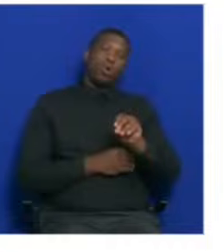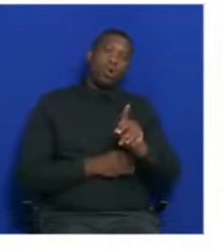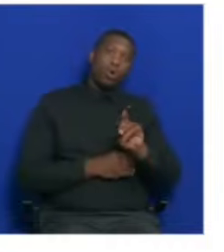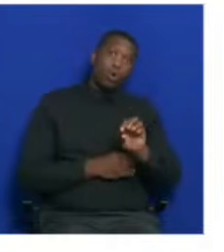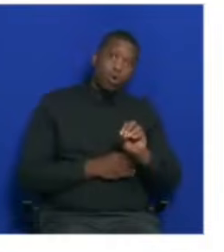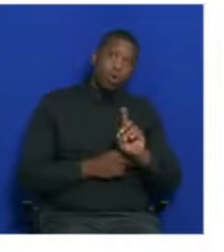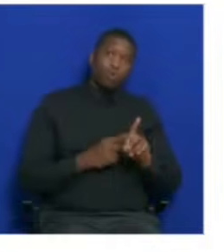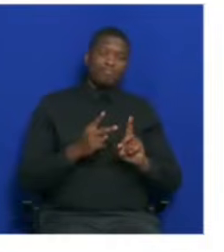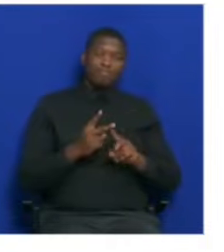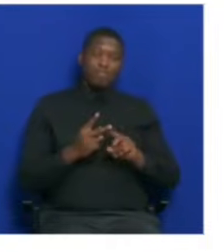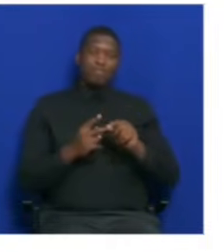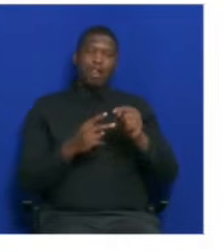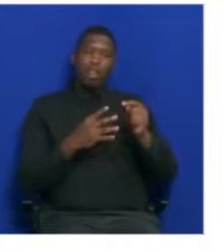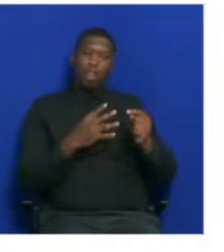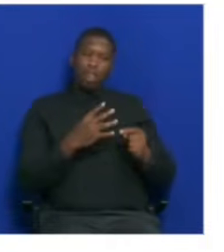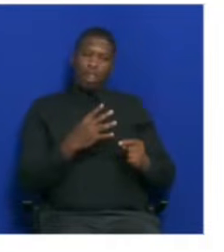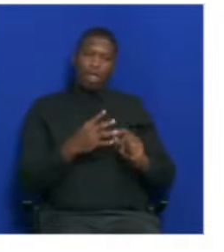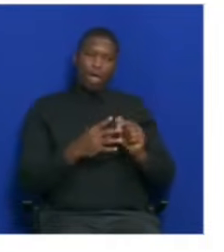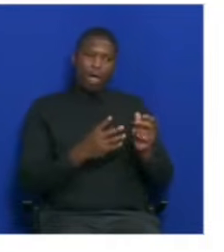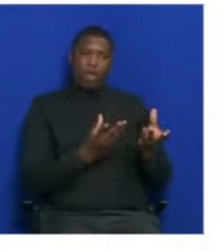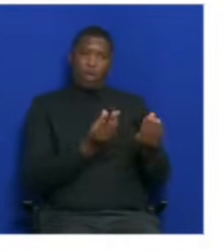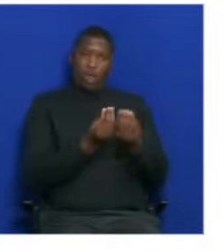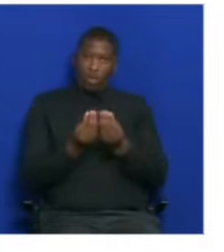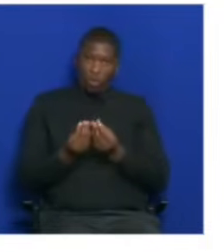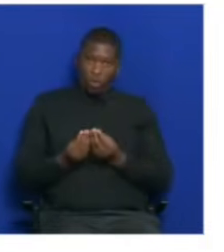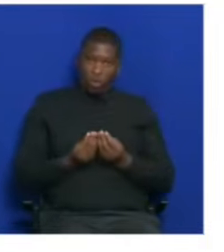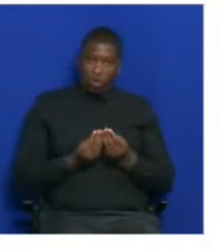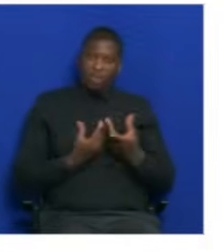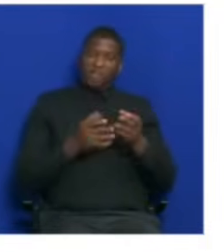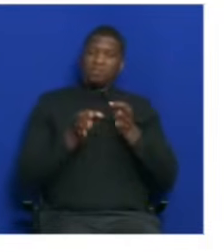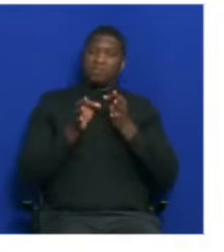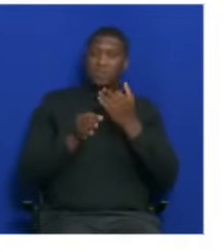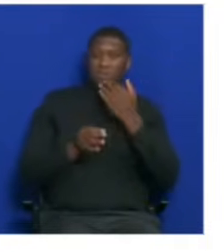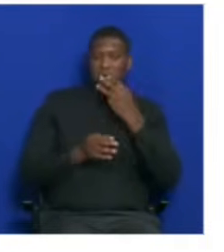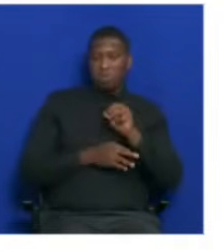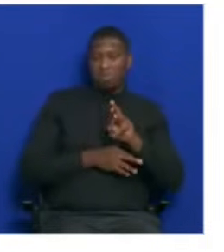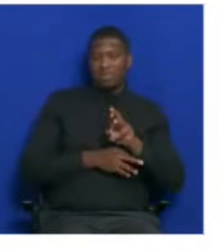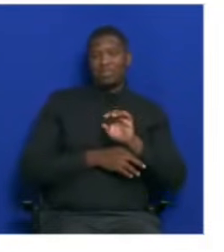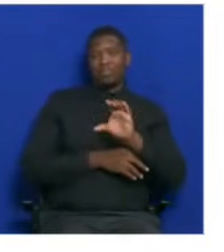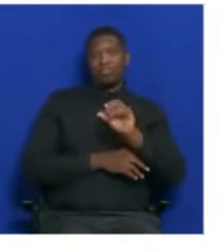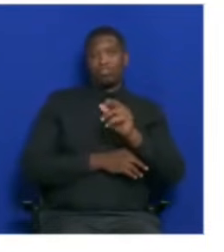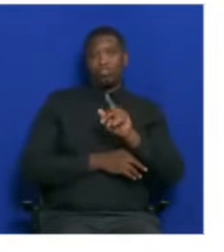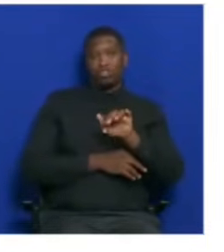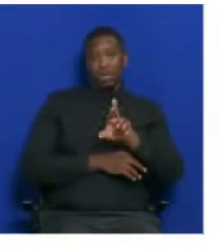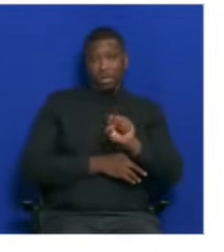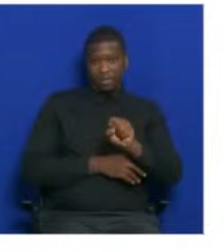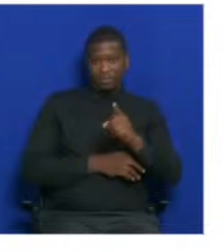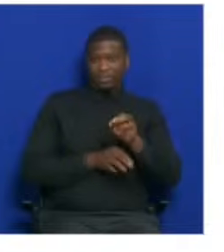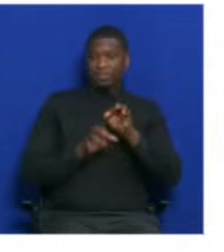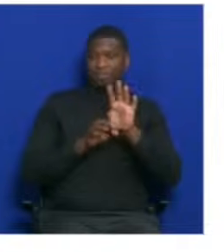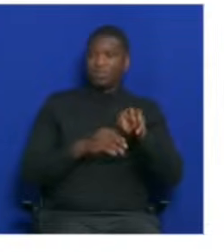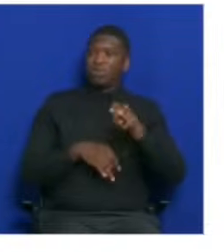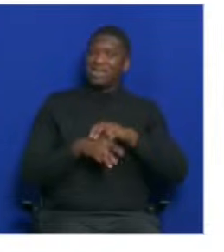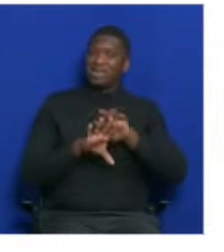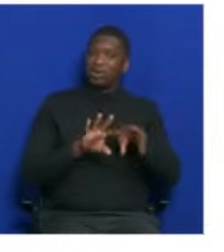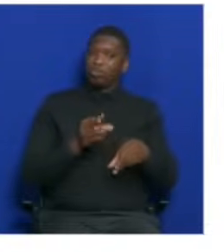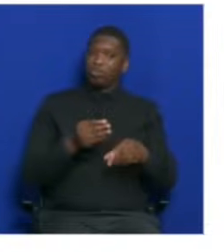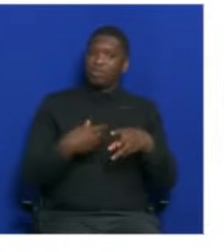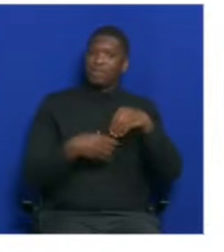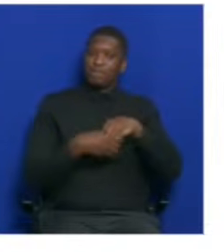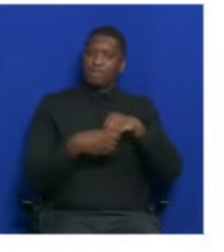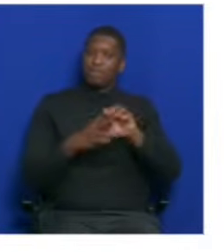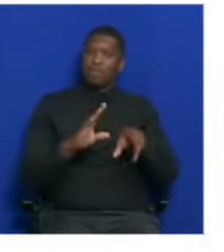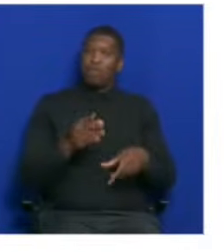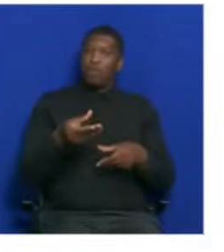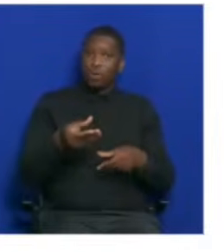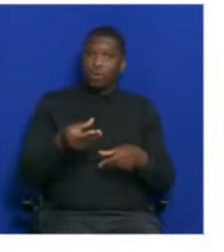Mlambo, and Mr. Charles, I indicated that we needed the documents in the folder. At that point, we were all